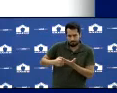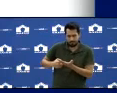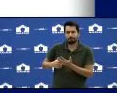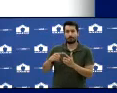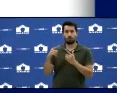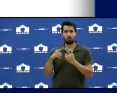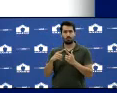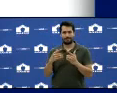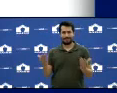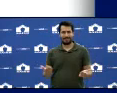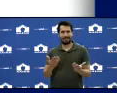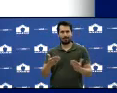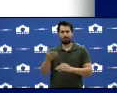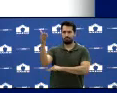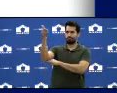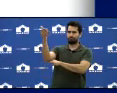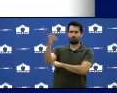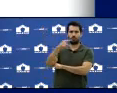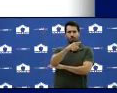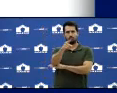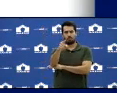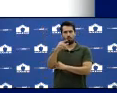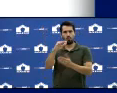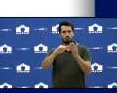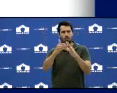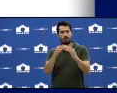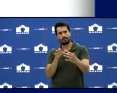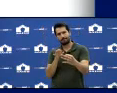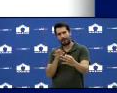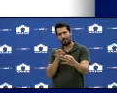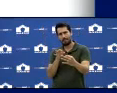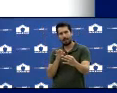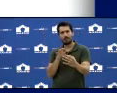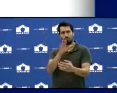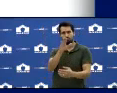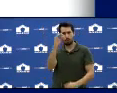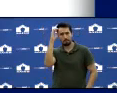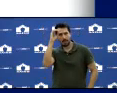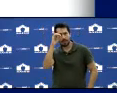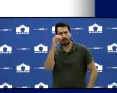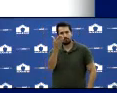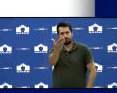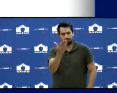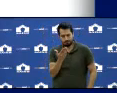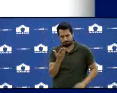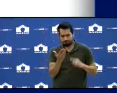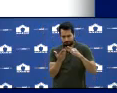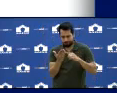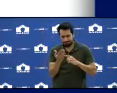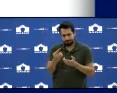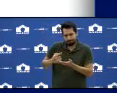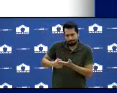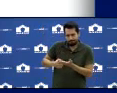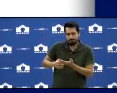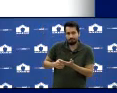doing here. So we're gathering community input, and the board is going to take the input that we receive from the community and incorporate it into their final